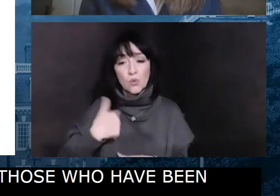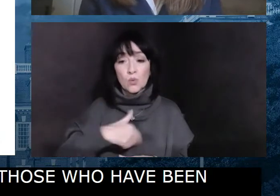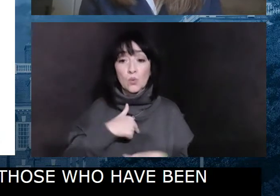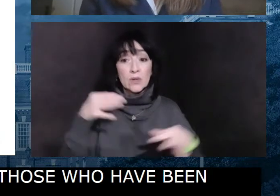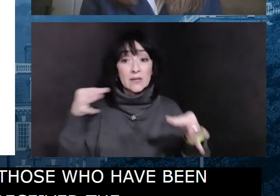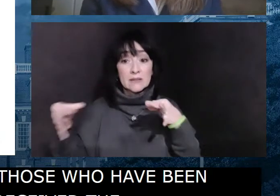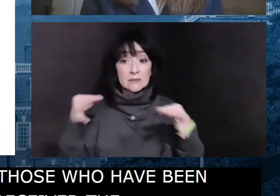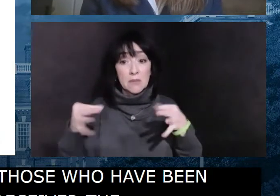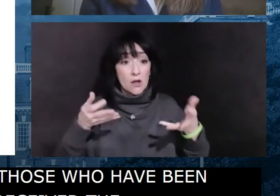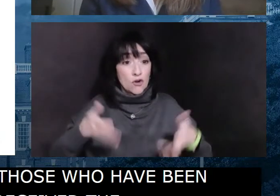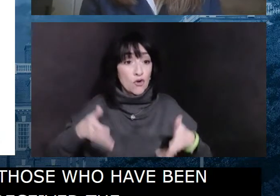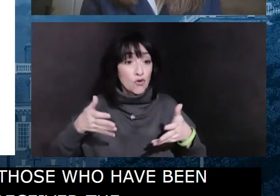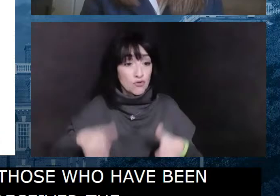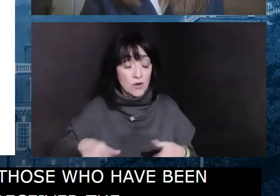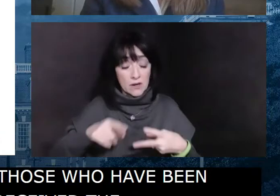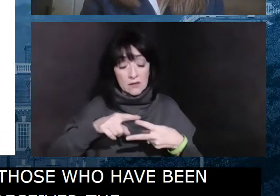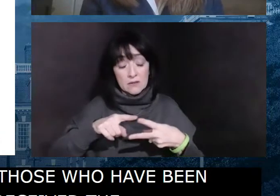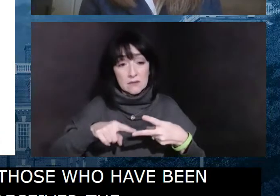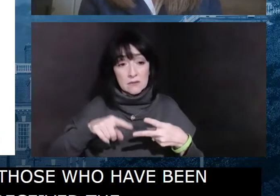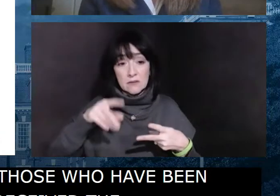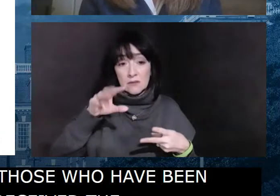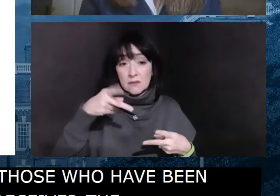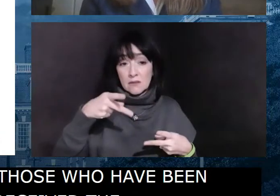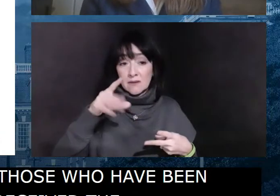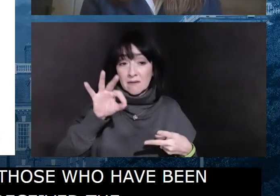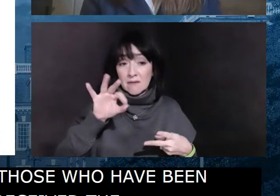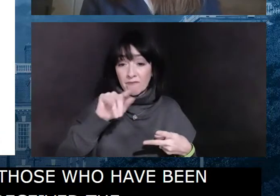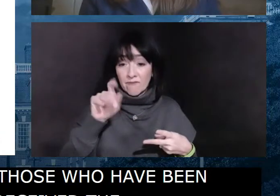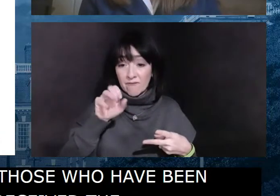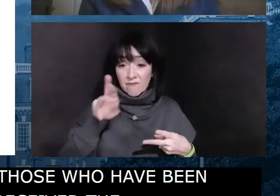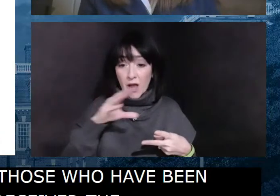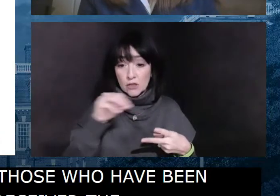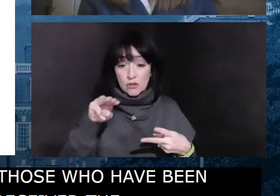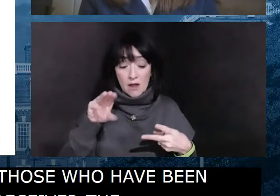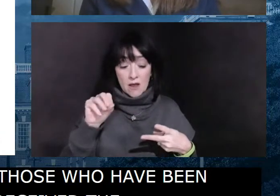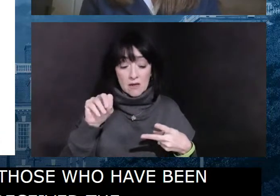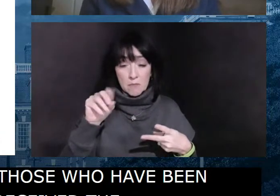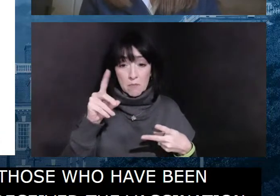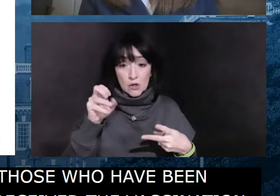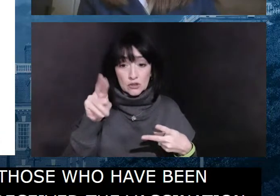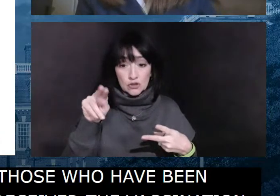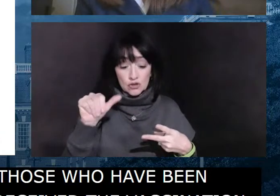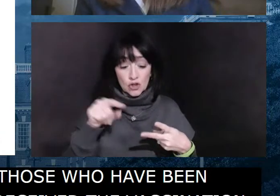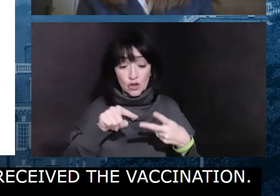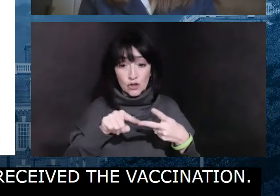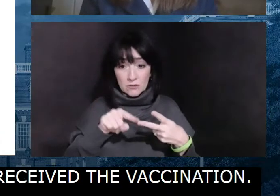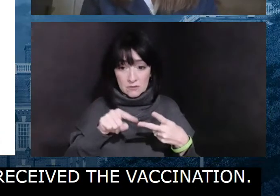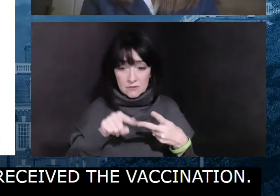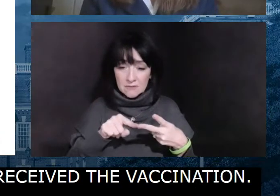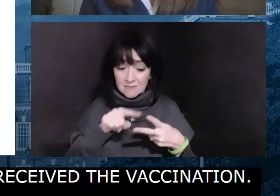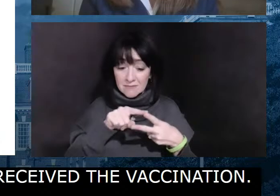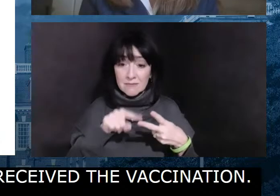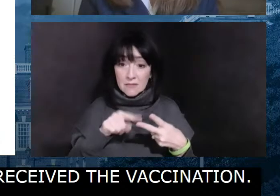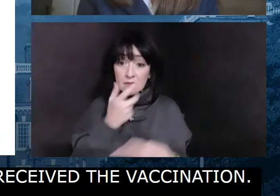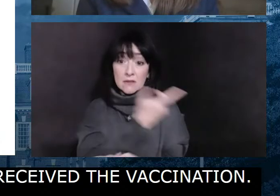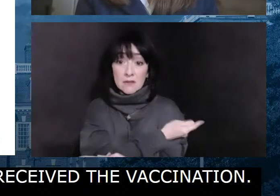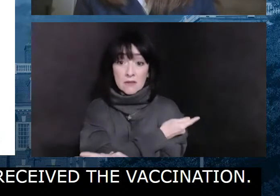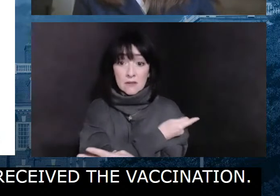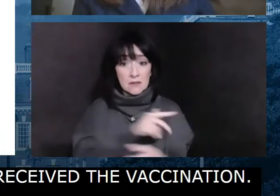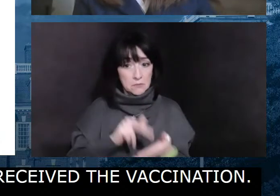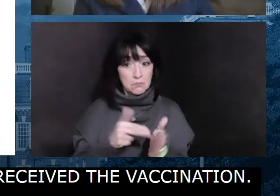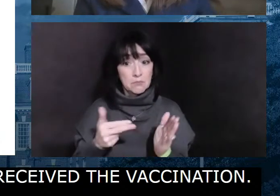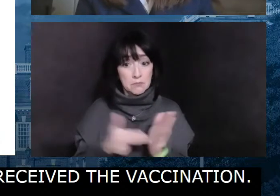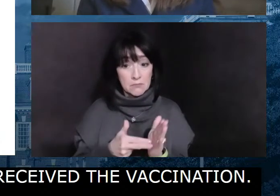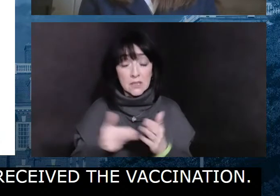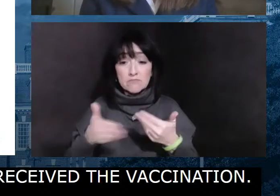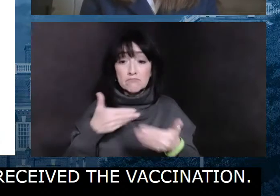preventing severe and symptomatic COVID-19, extremely effective in preventing death and hospitalization,